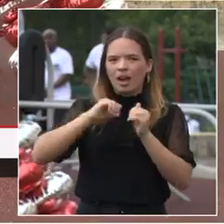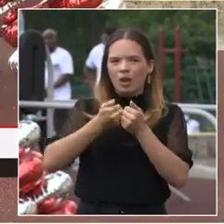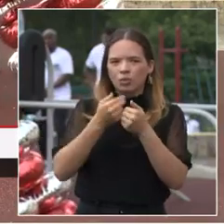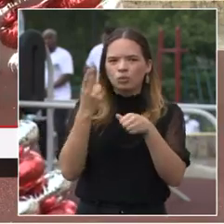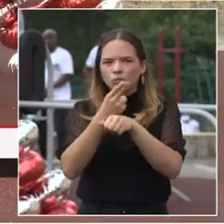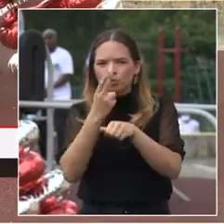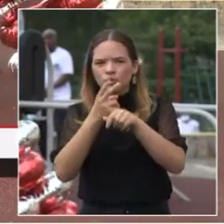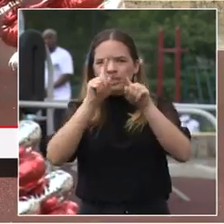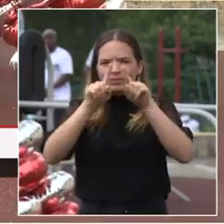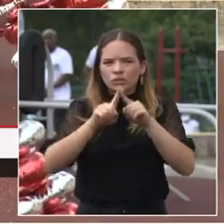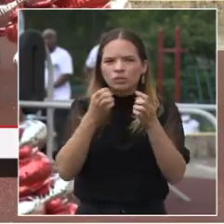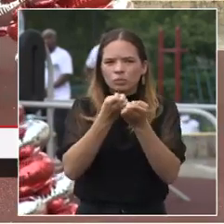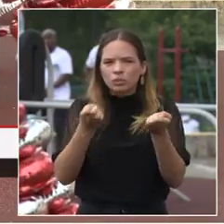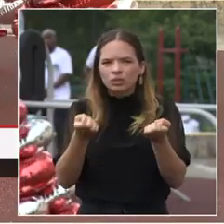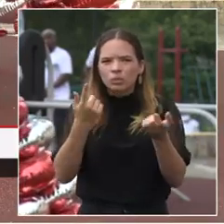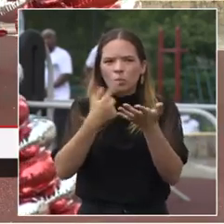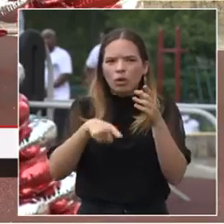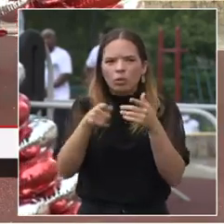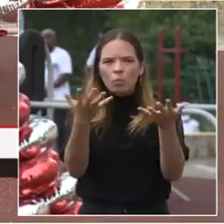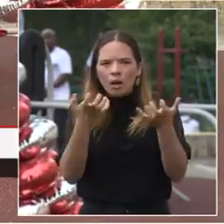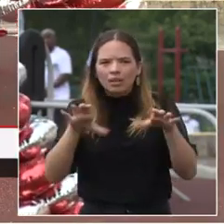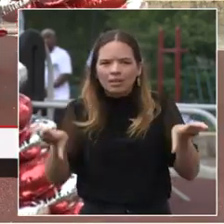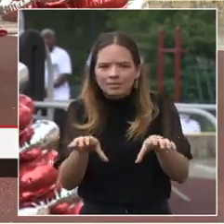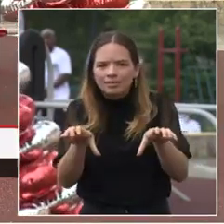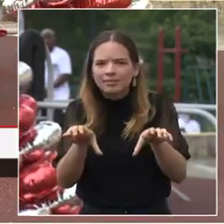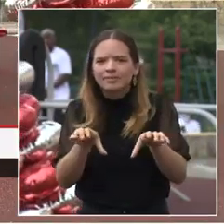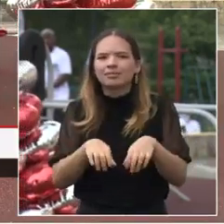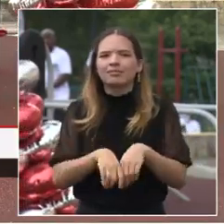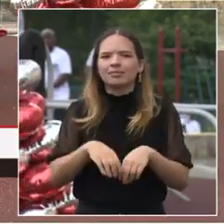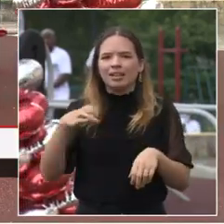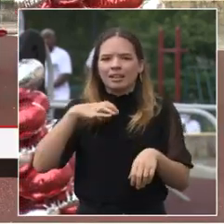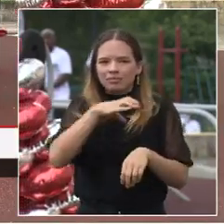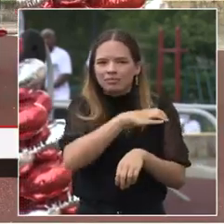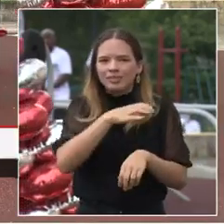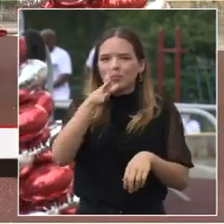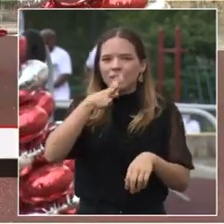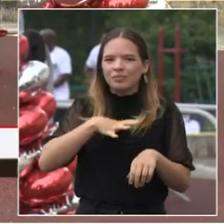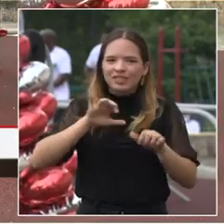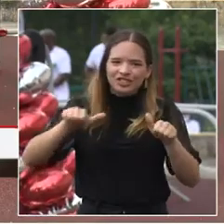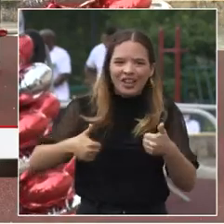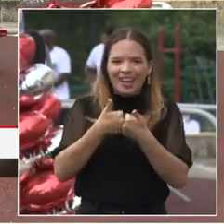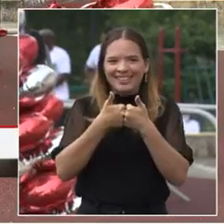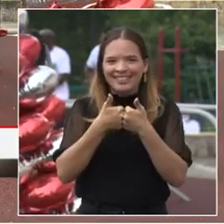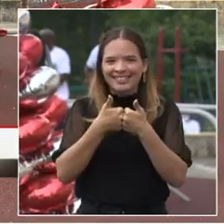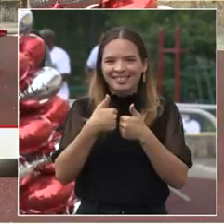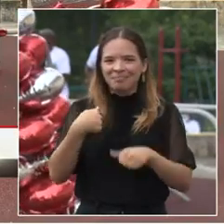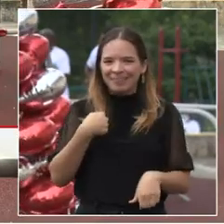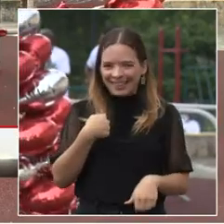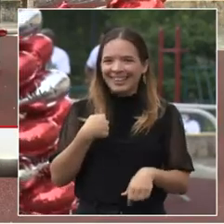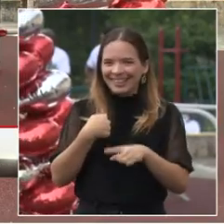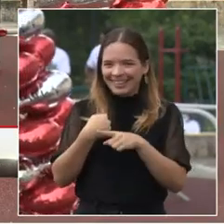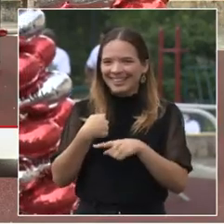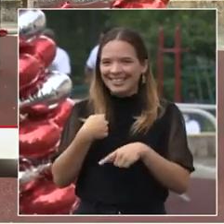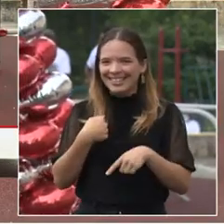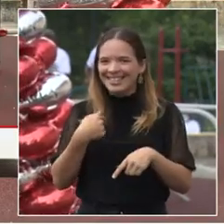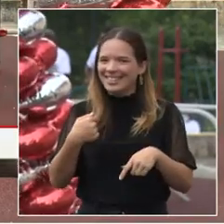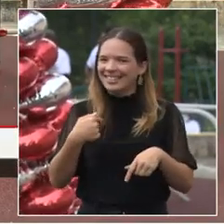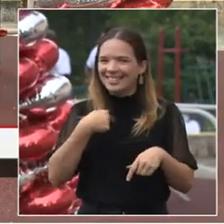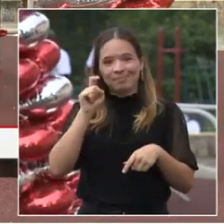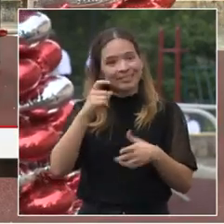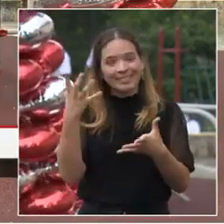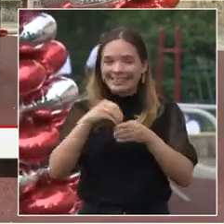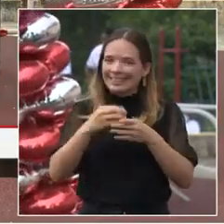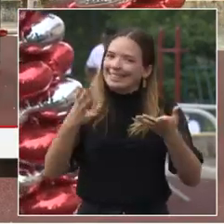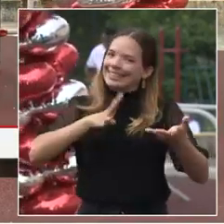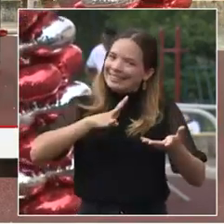want you to get active. I think the council member has challenged me, so it is my duty to participate as well. And we want to get you involved and